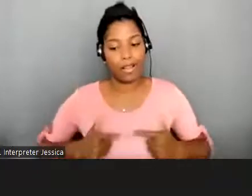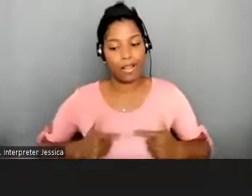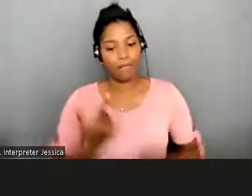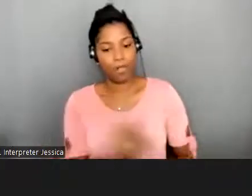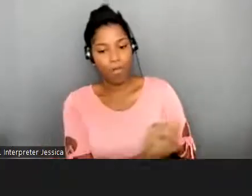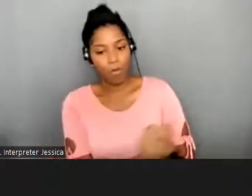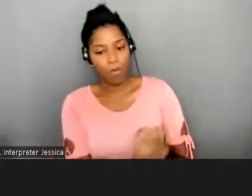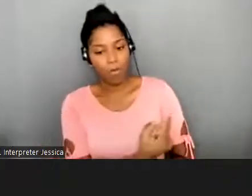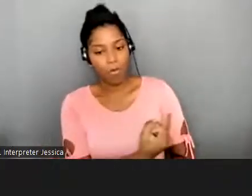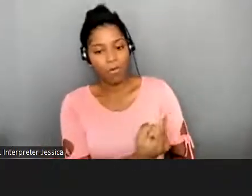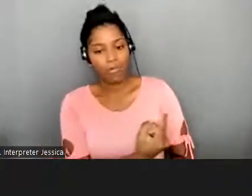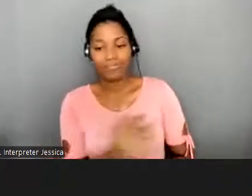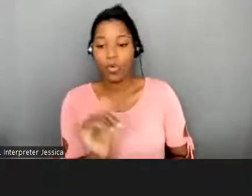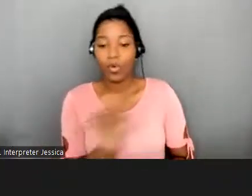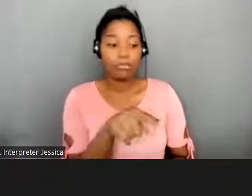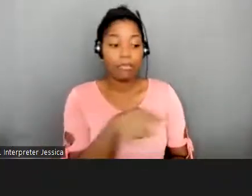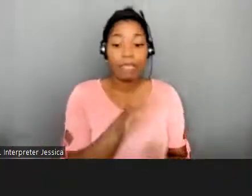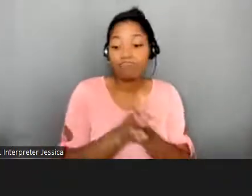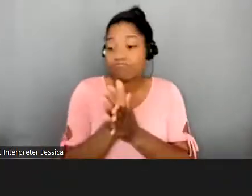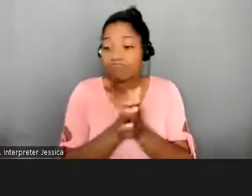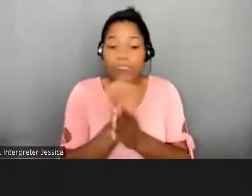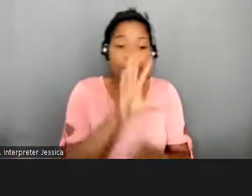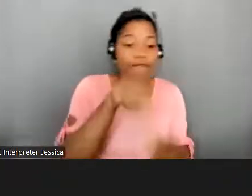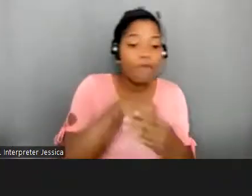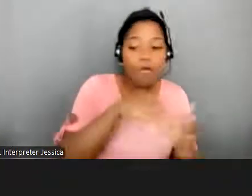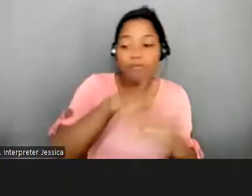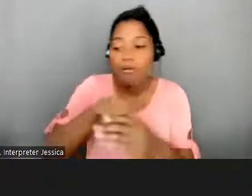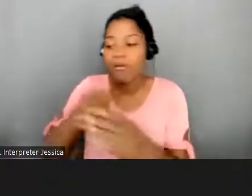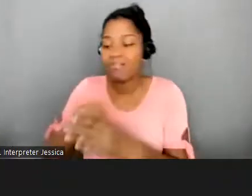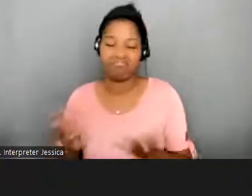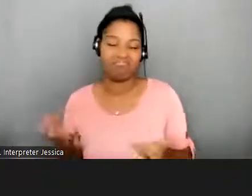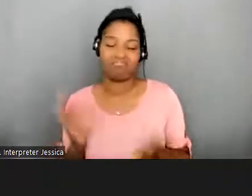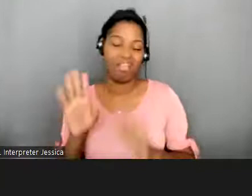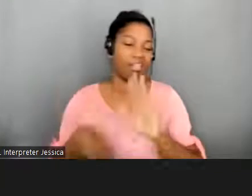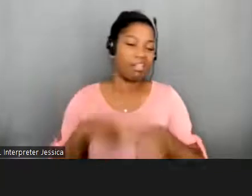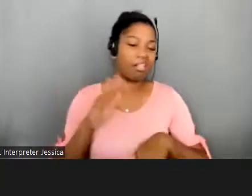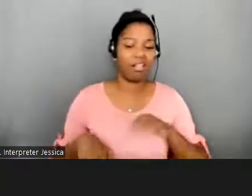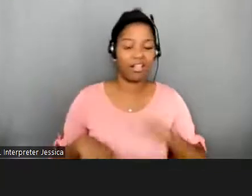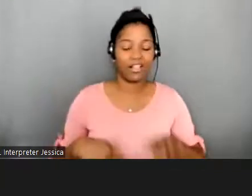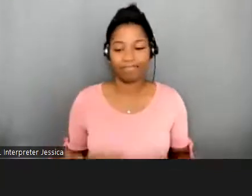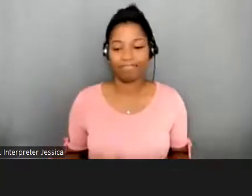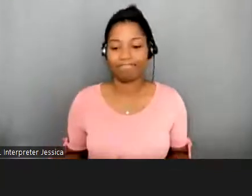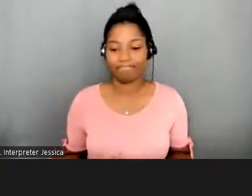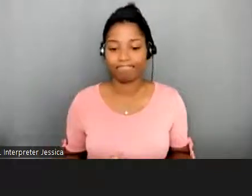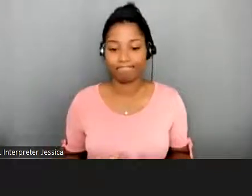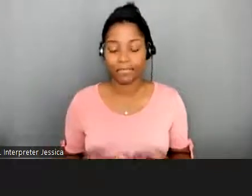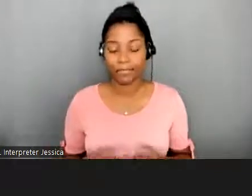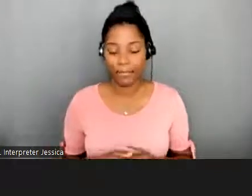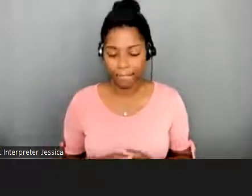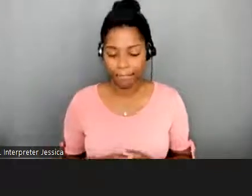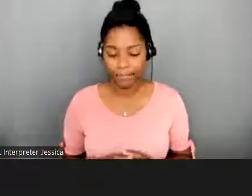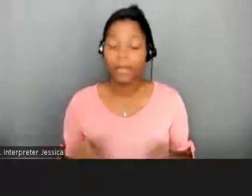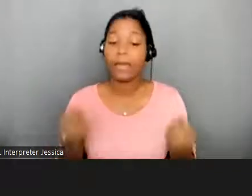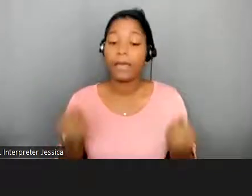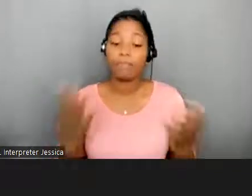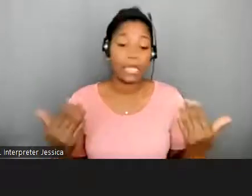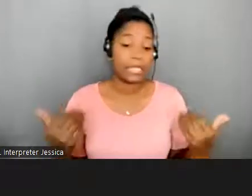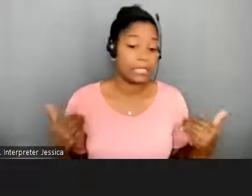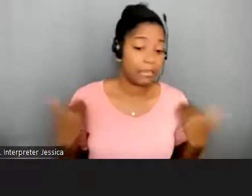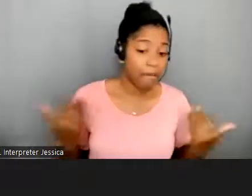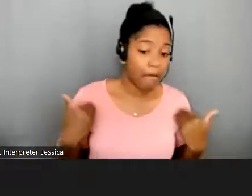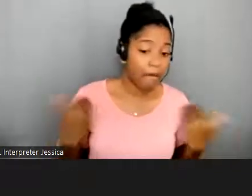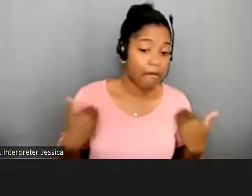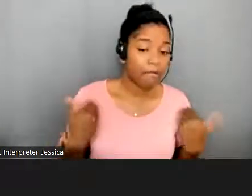decreased involvement in community groups. It's experienced most by youth and young adults, followed by